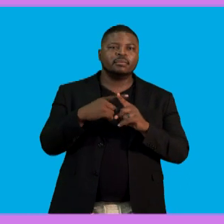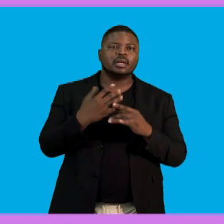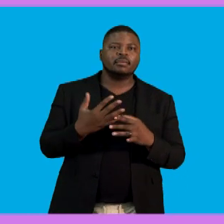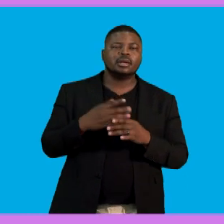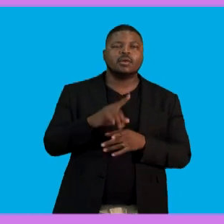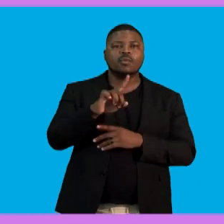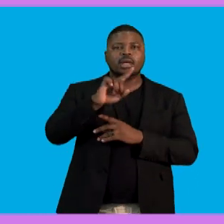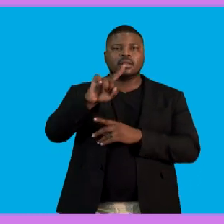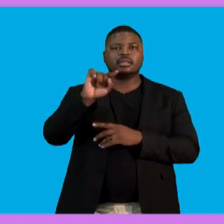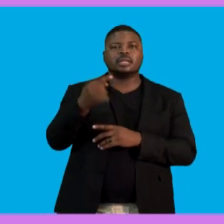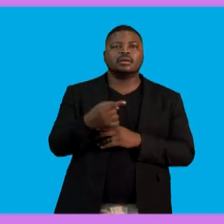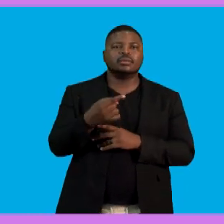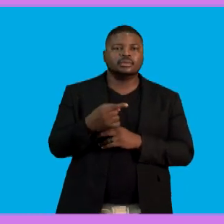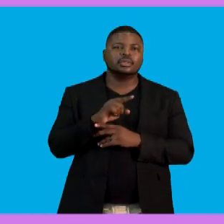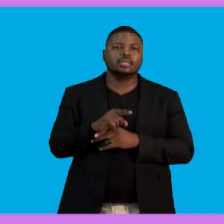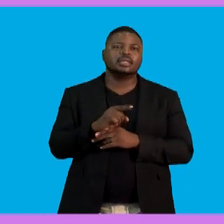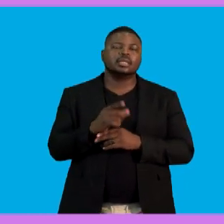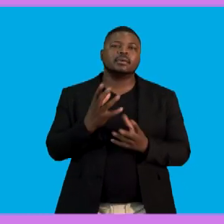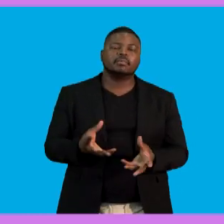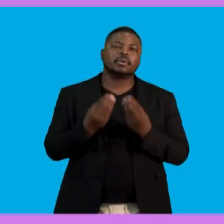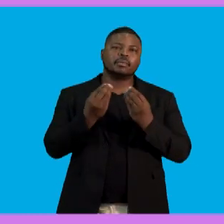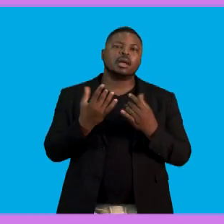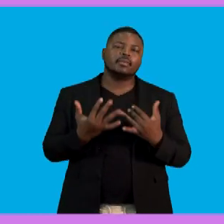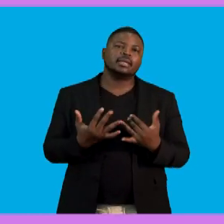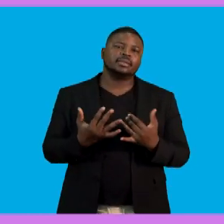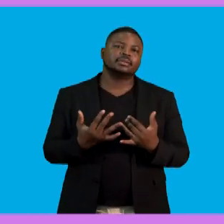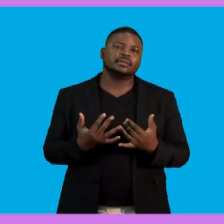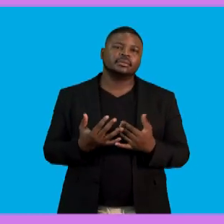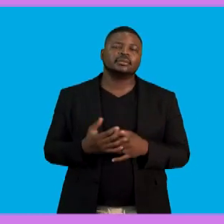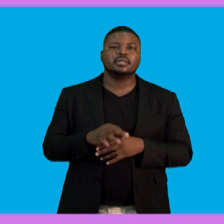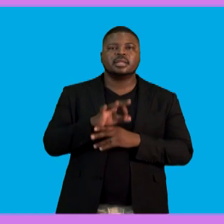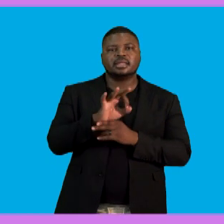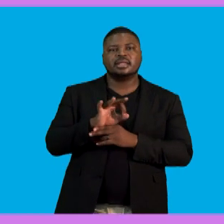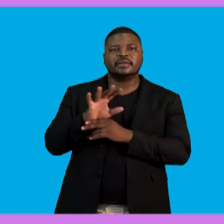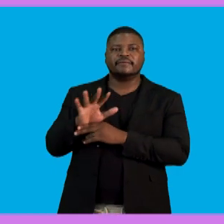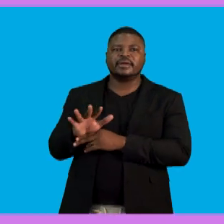35 multiplied by 1,000, which gives us